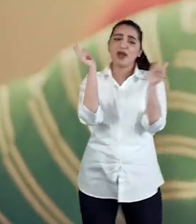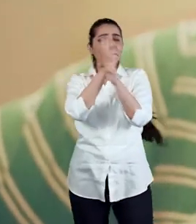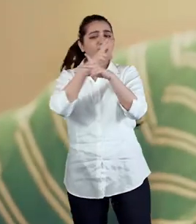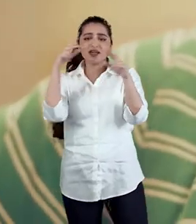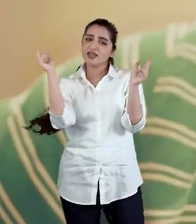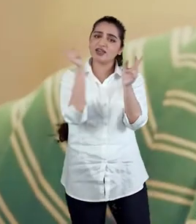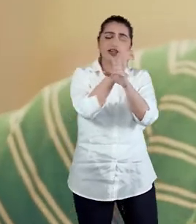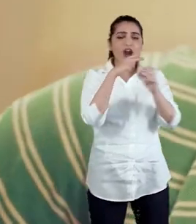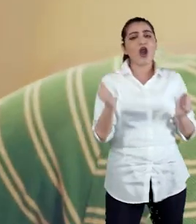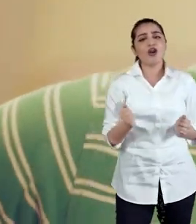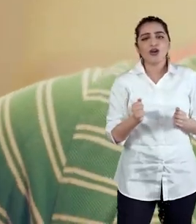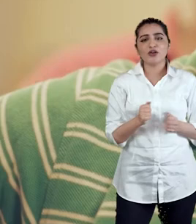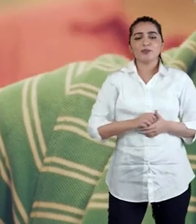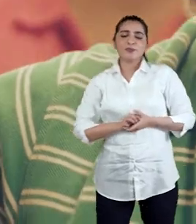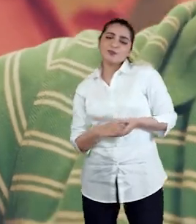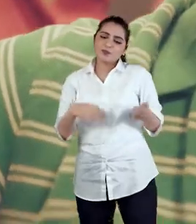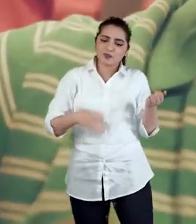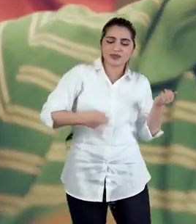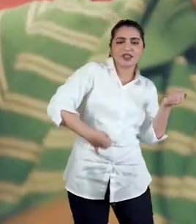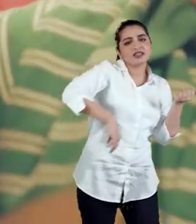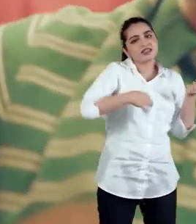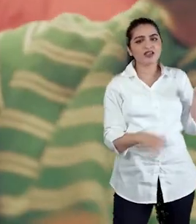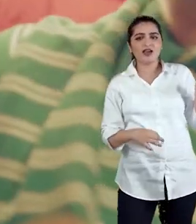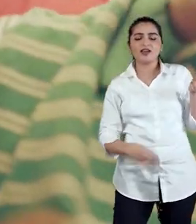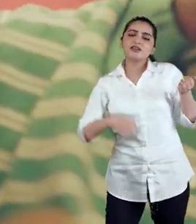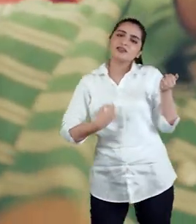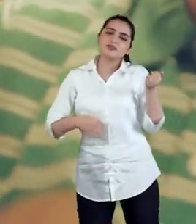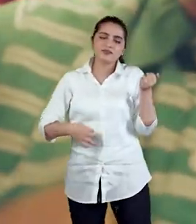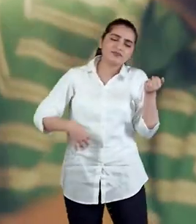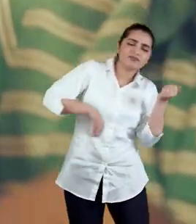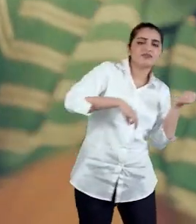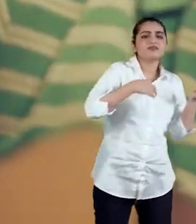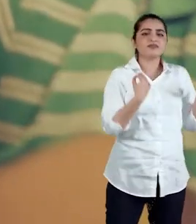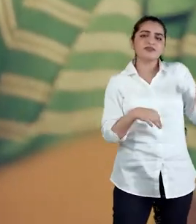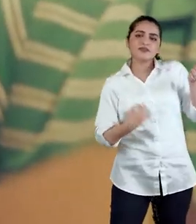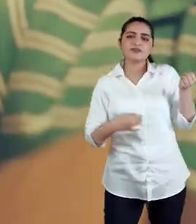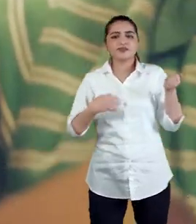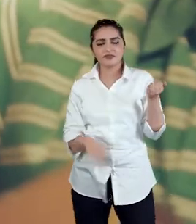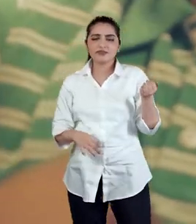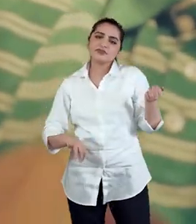Check.